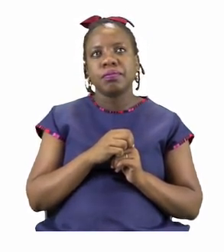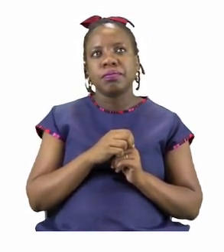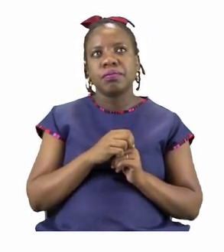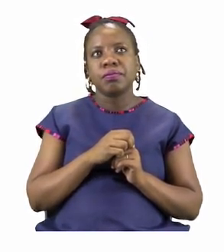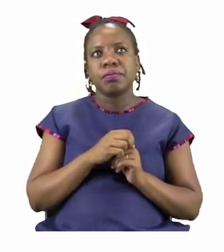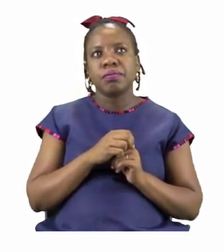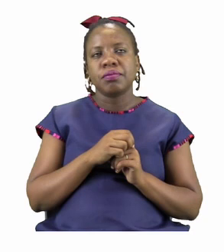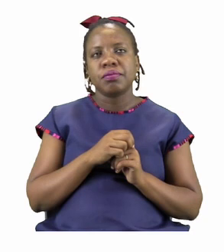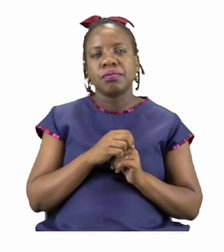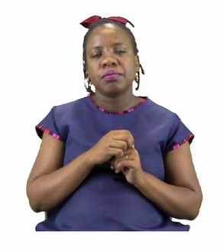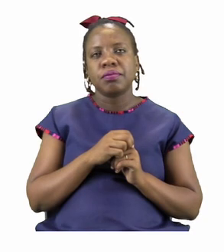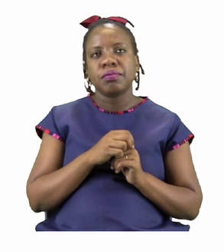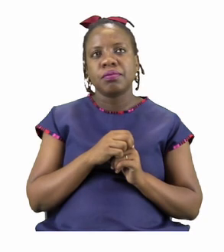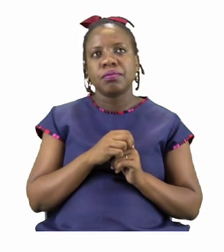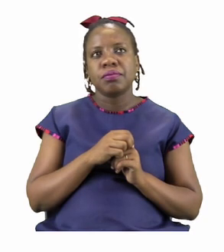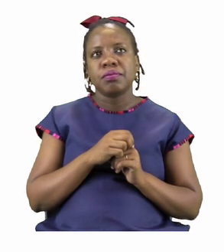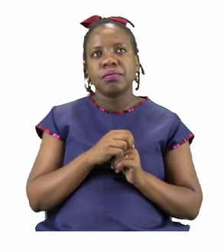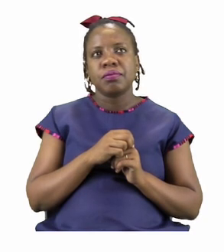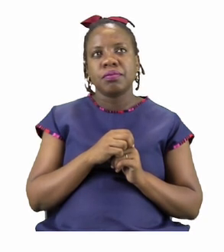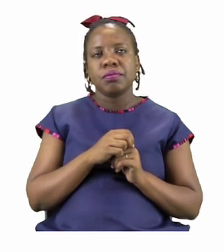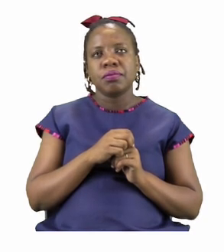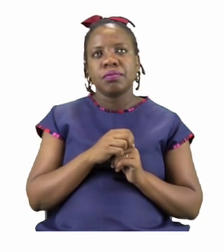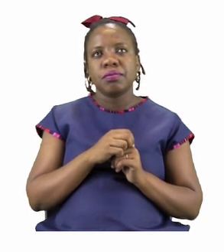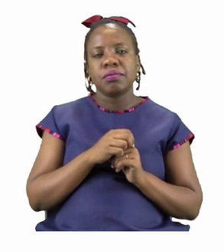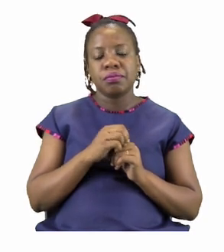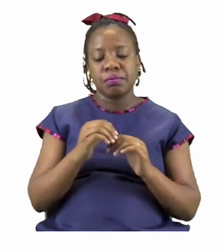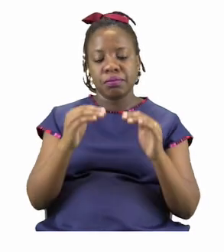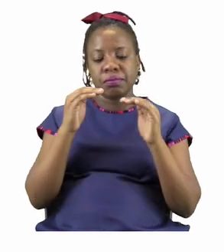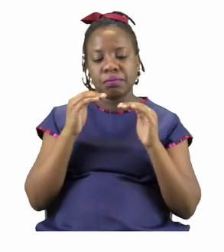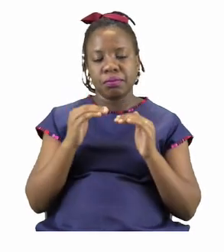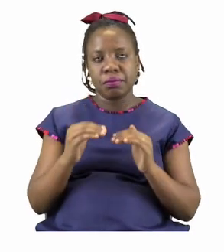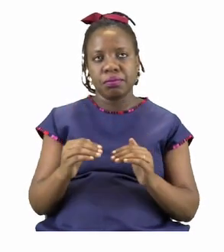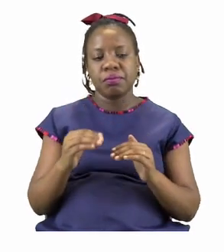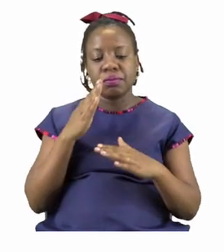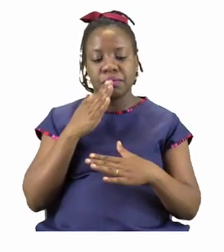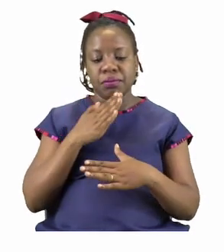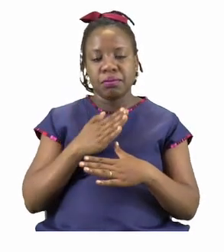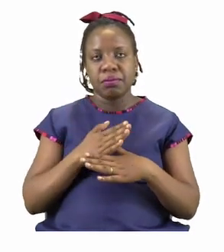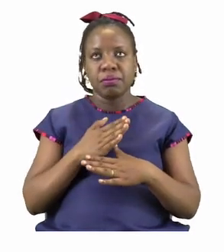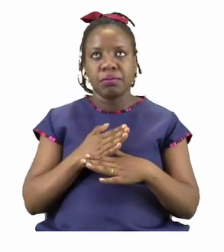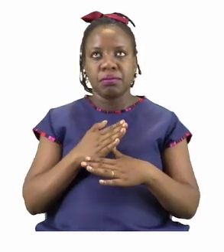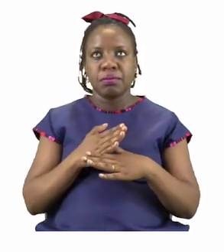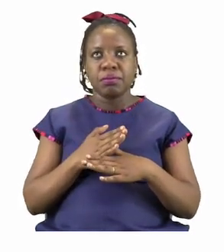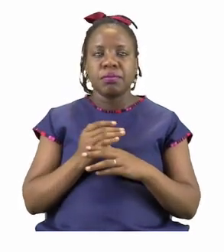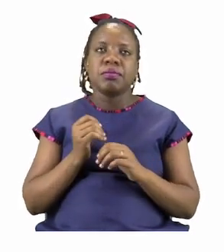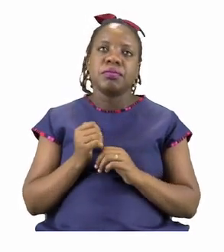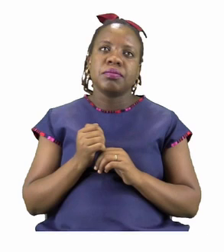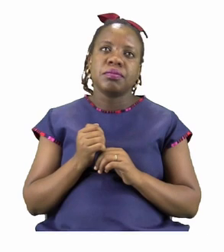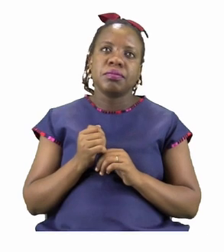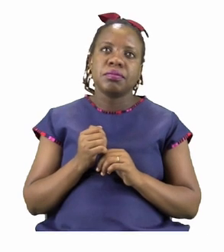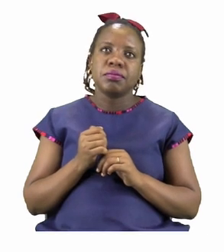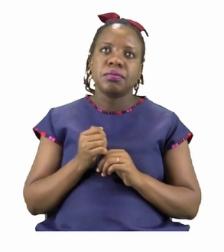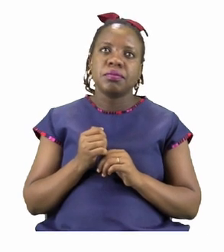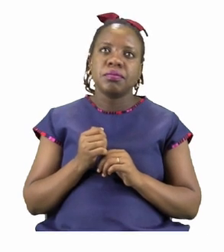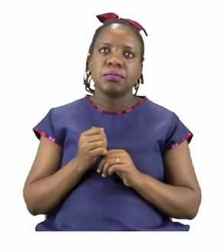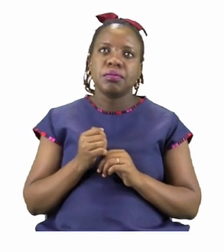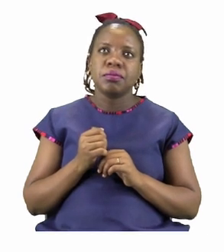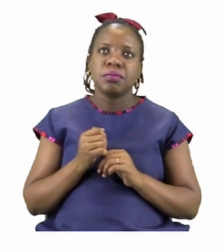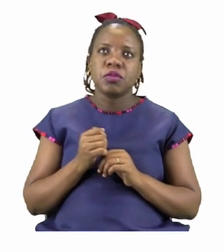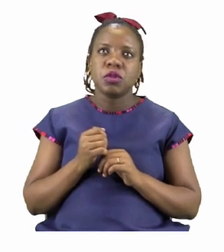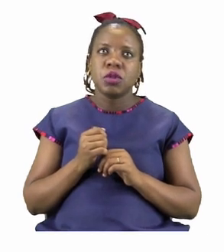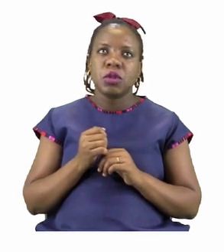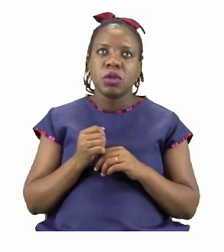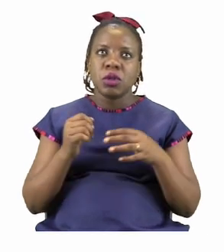question. Now everyone, let's see what we have to do. It says there that you have to choose